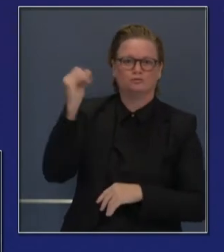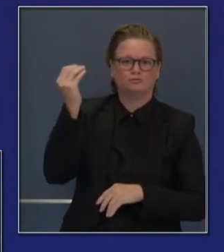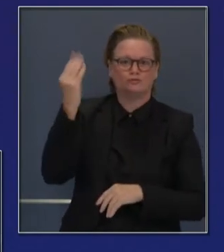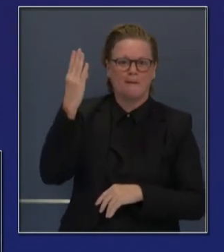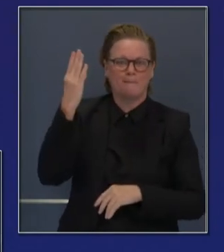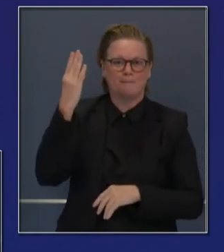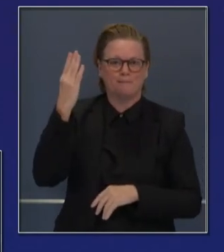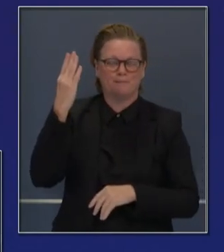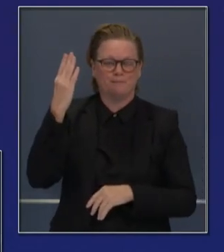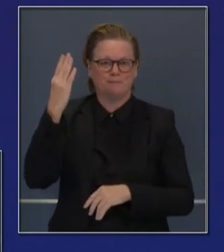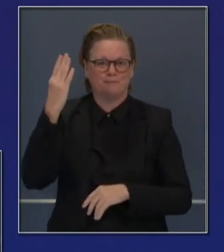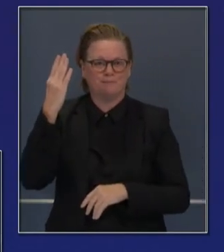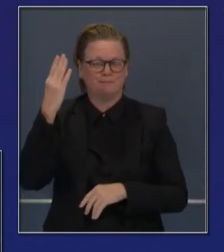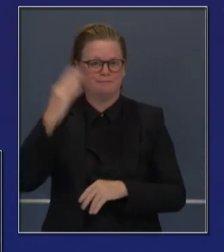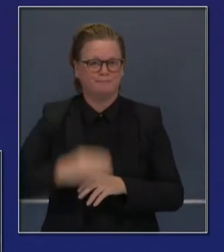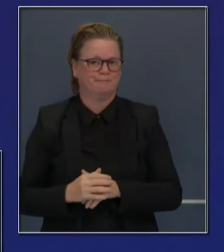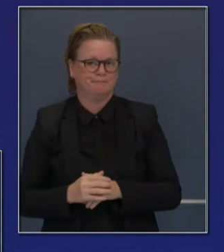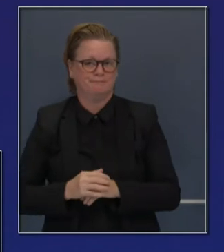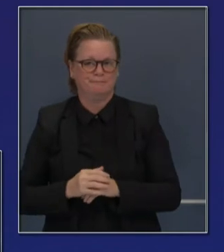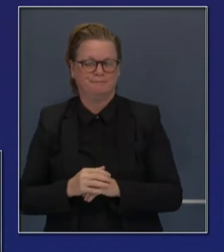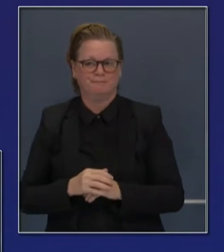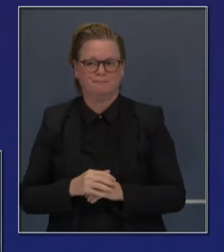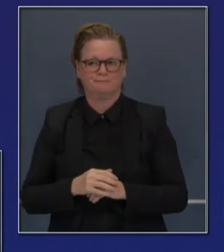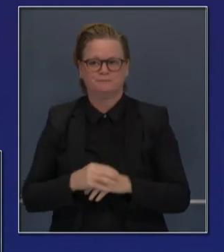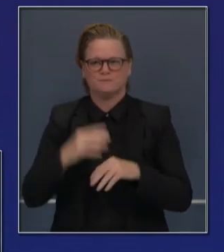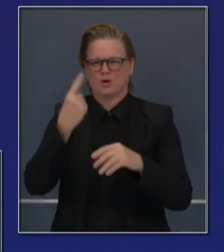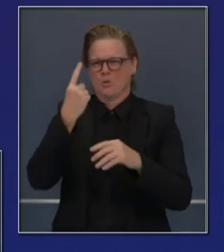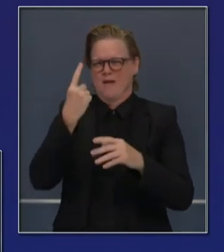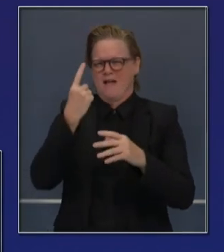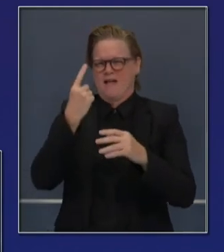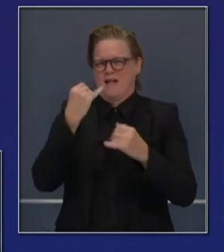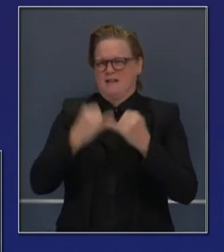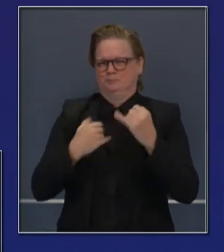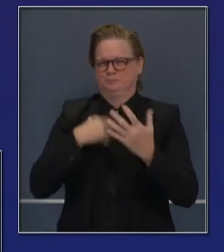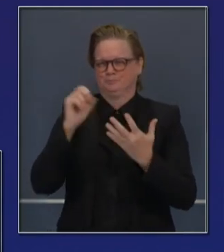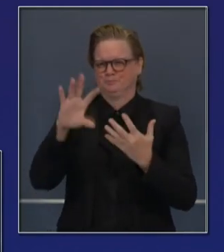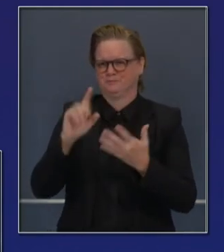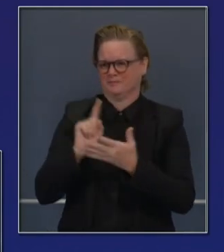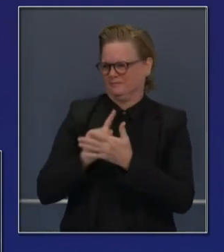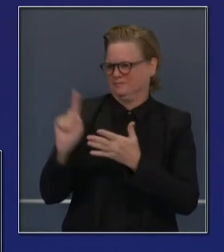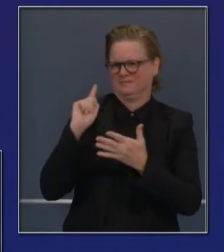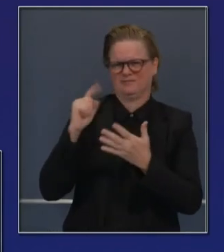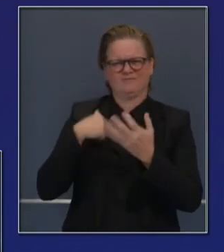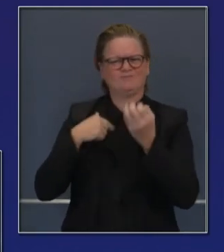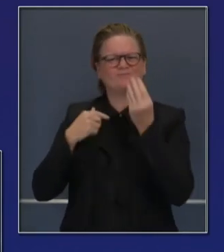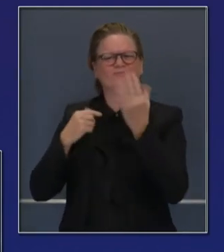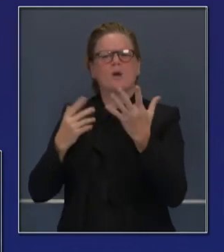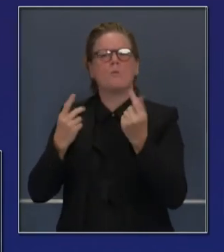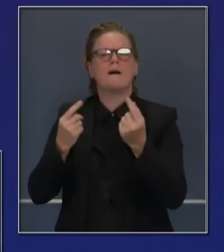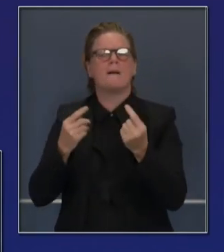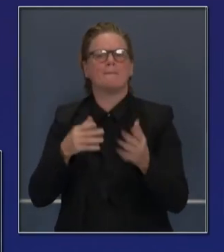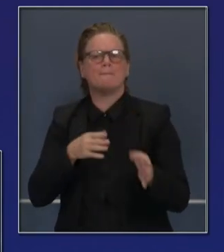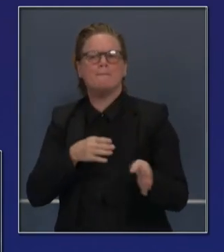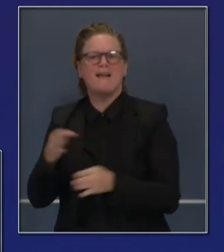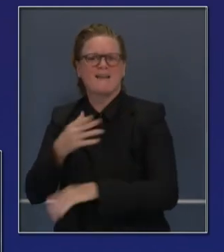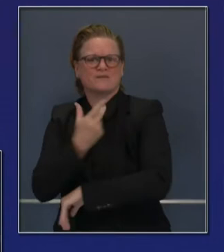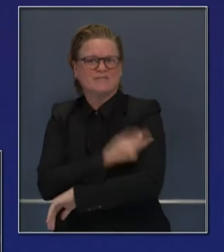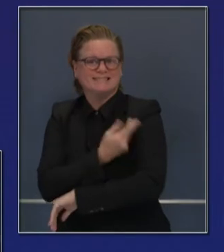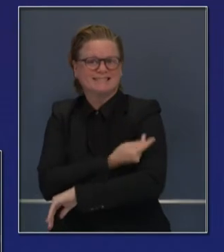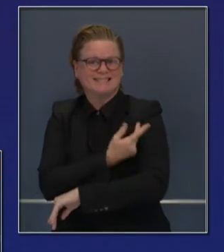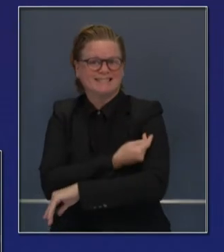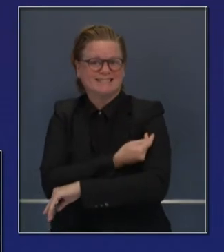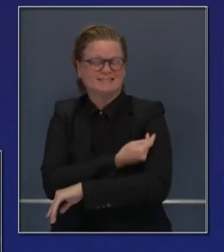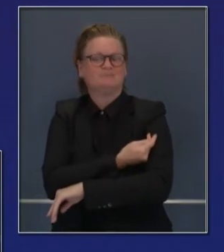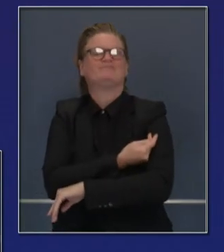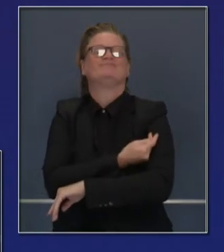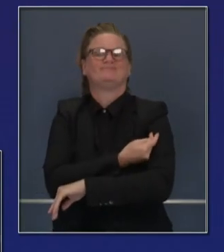questions. Important, last week I updated everybody on the vaccine plans and the three work groups that we created a number of